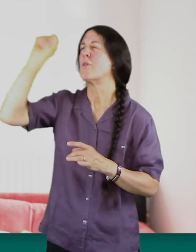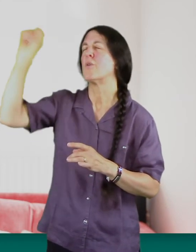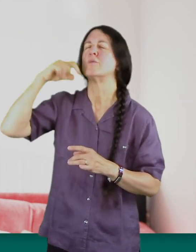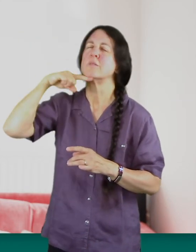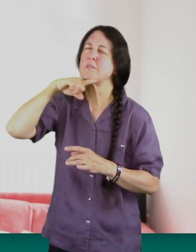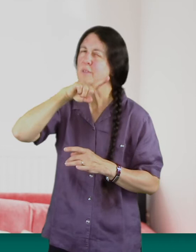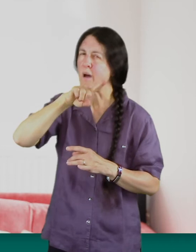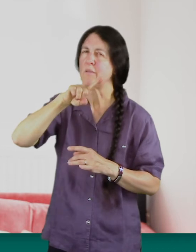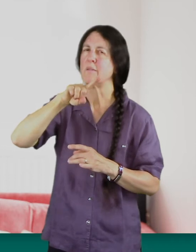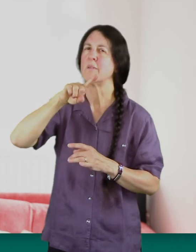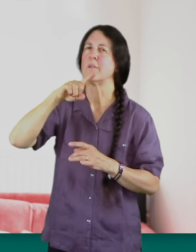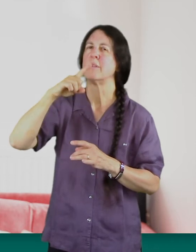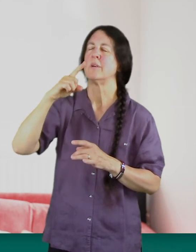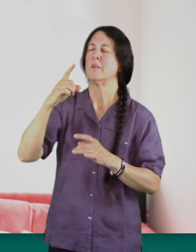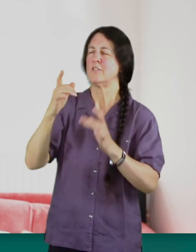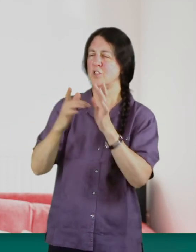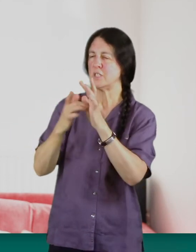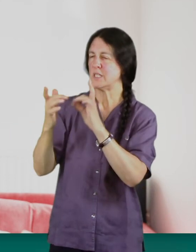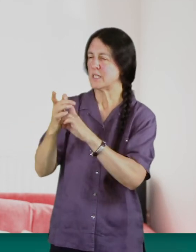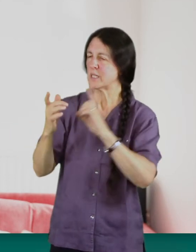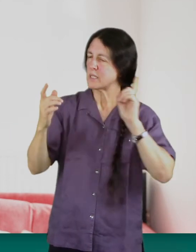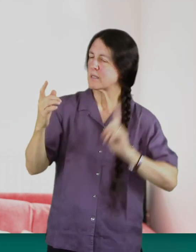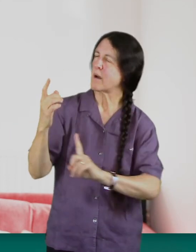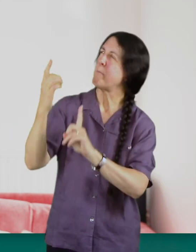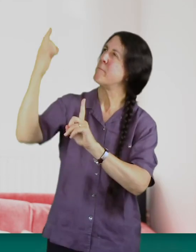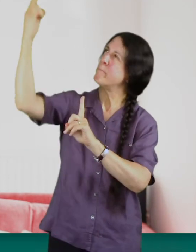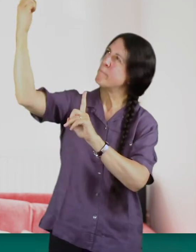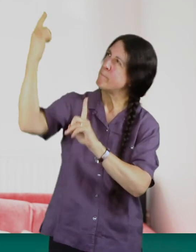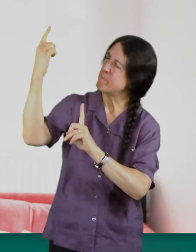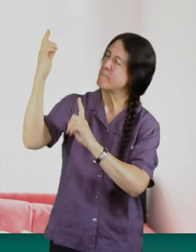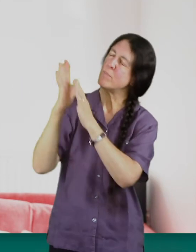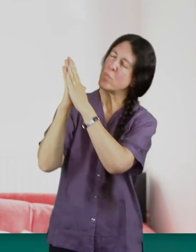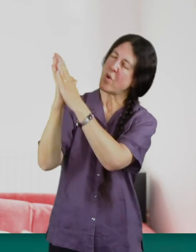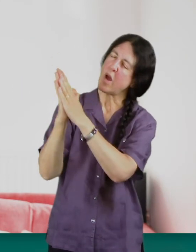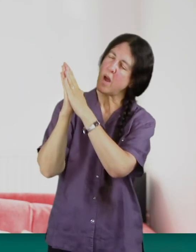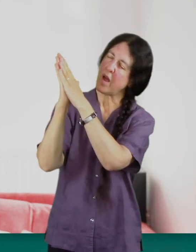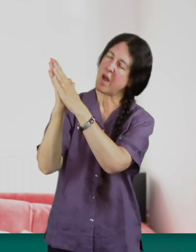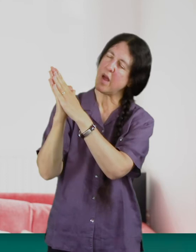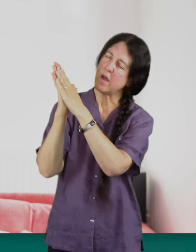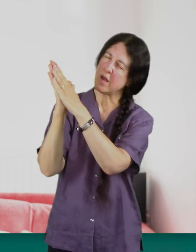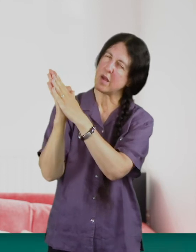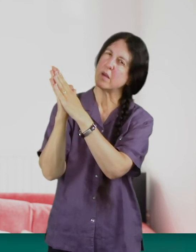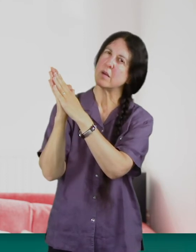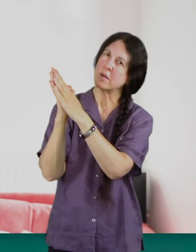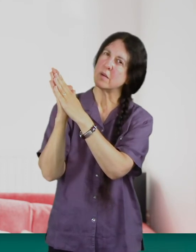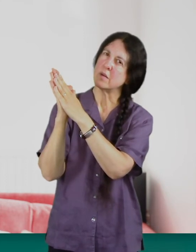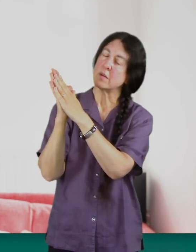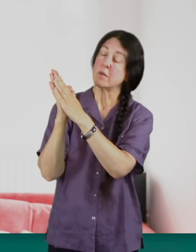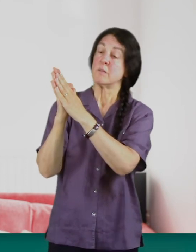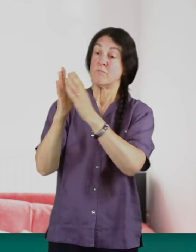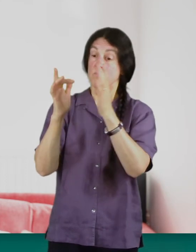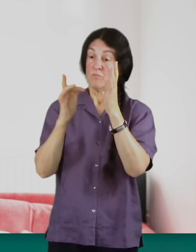with him as he can. He separates himself out from the crowd to pray. But not only does he